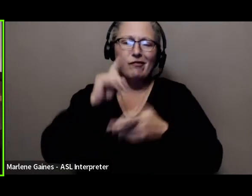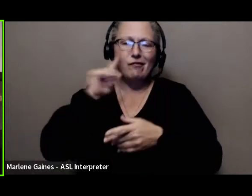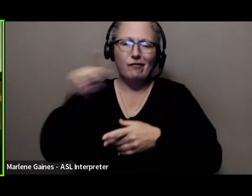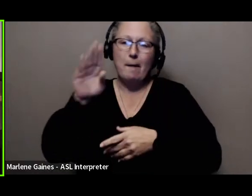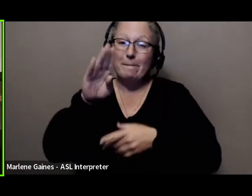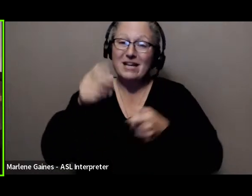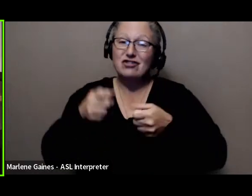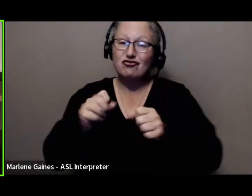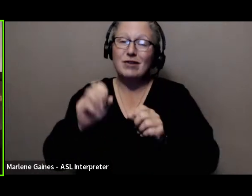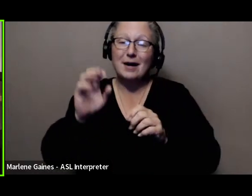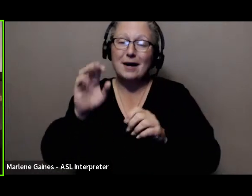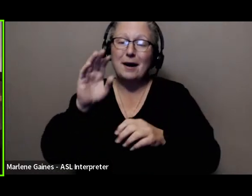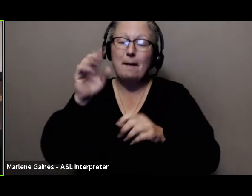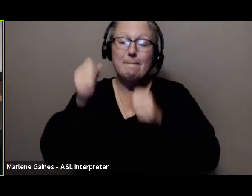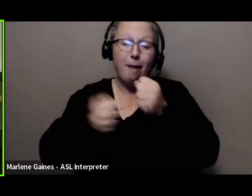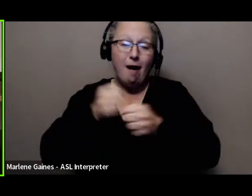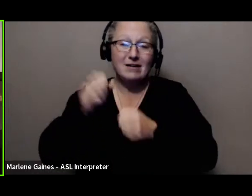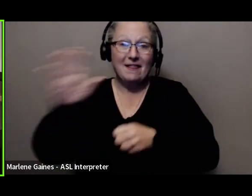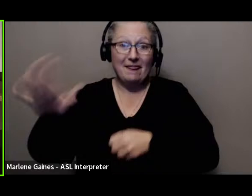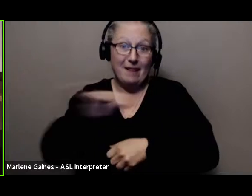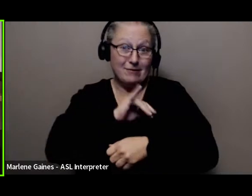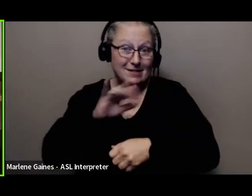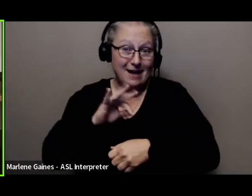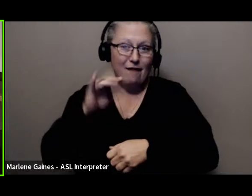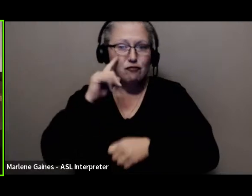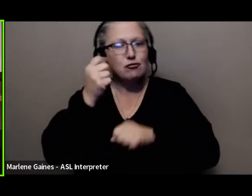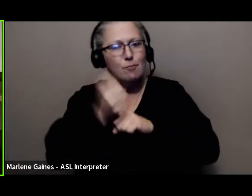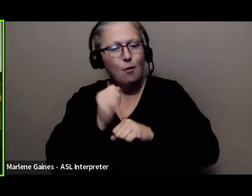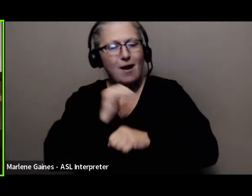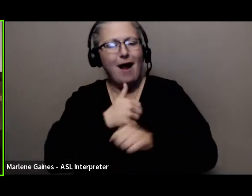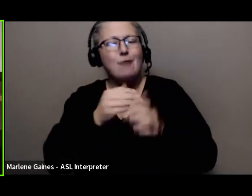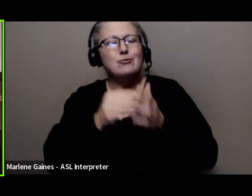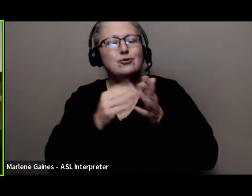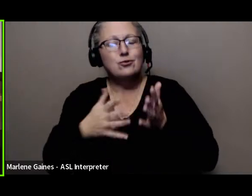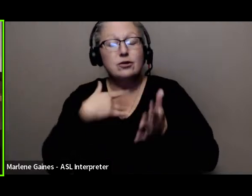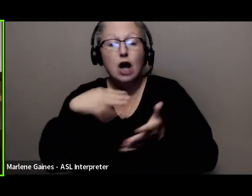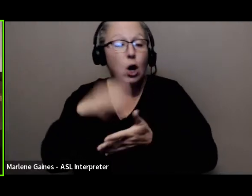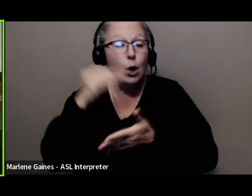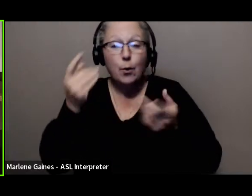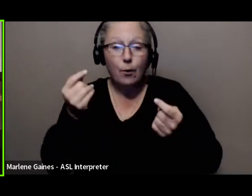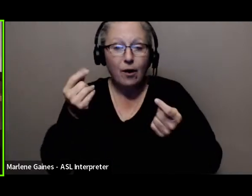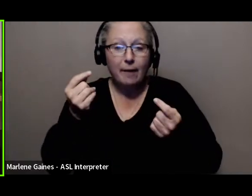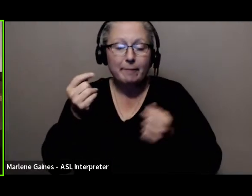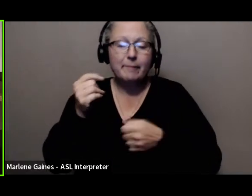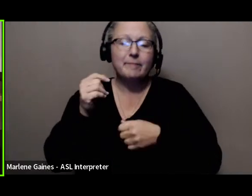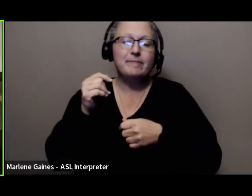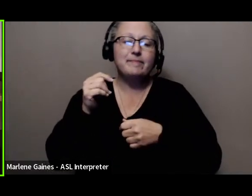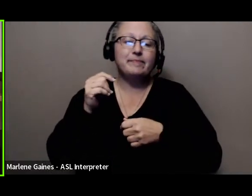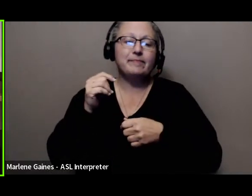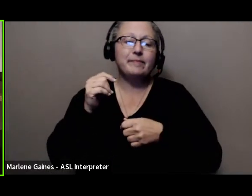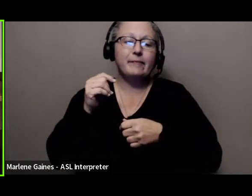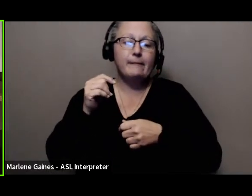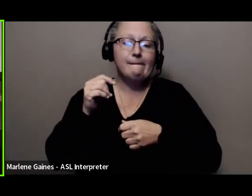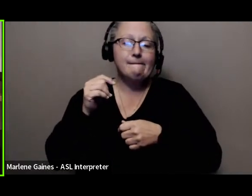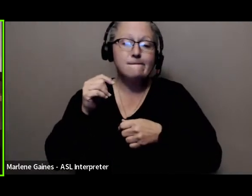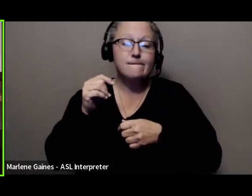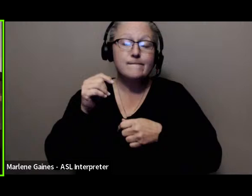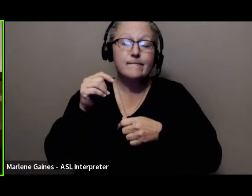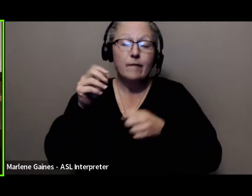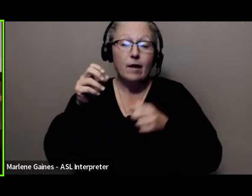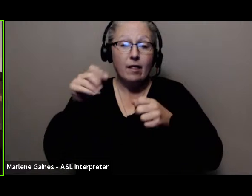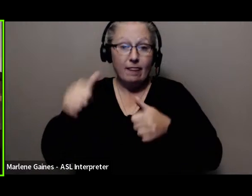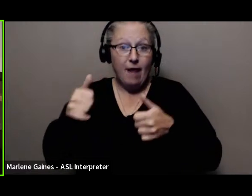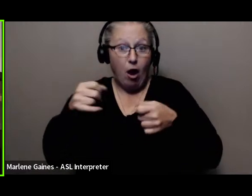B Street Boxing, their staff in supporting our students. And what I was learning is that this opportunity on